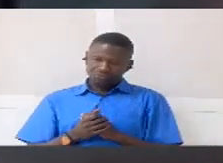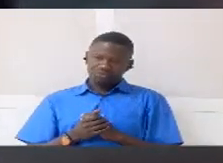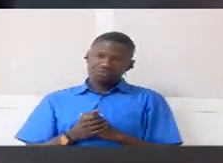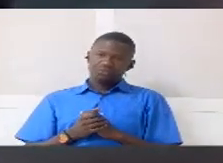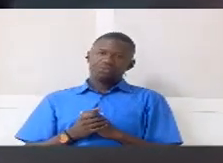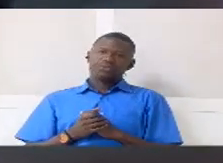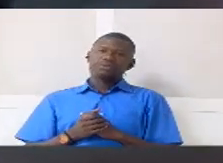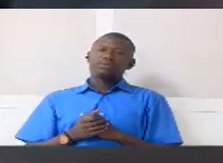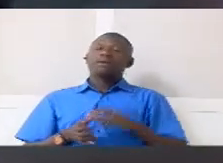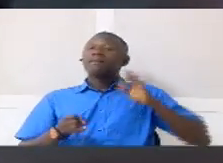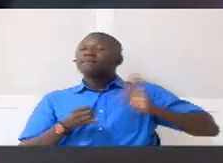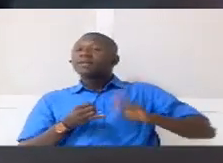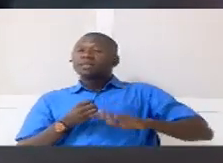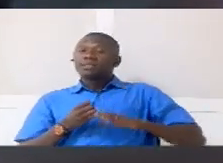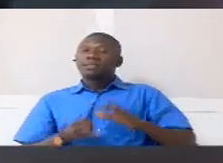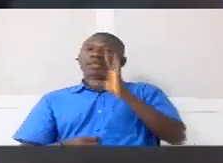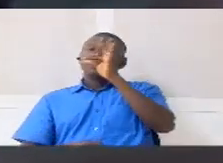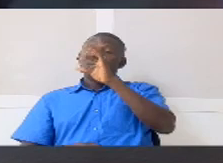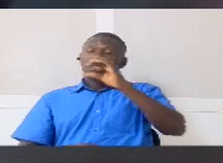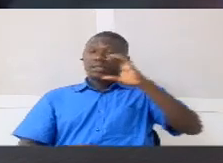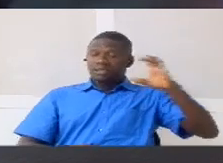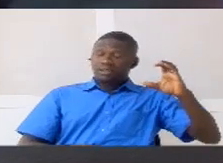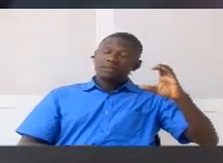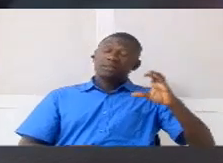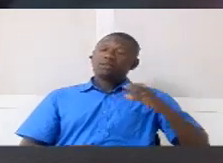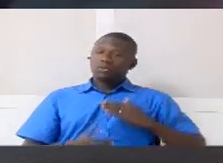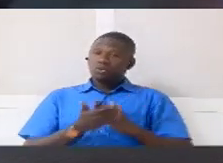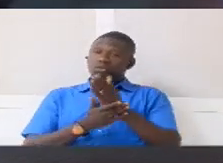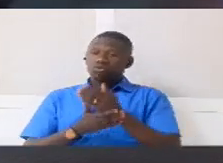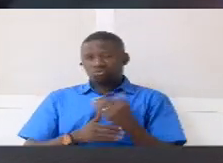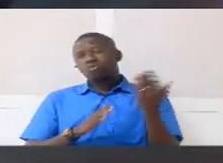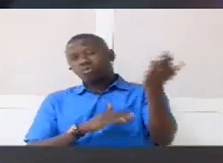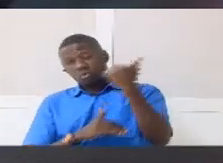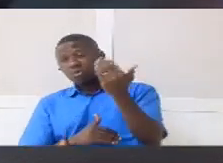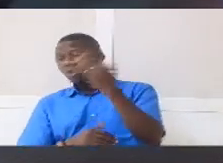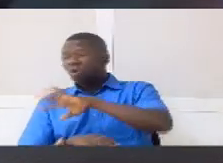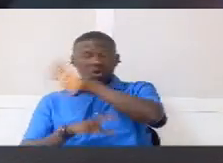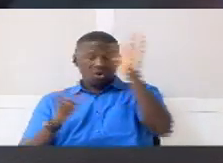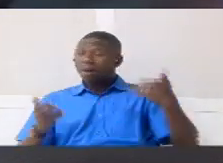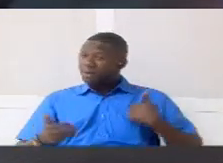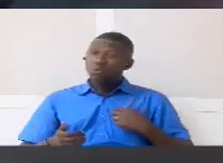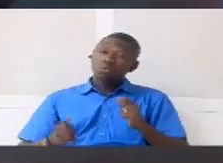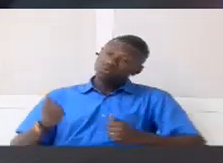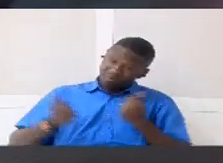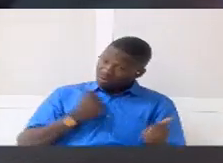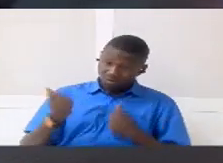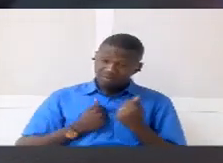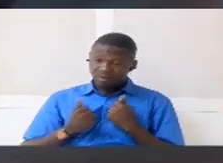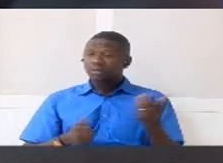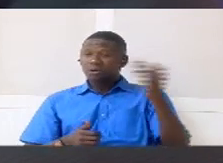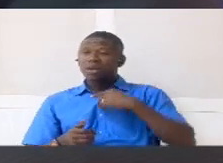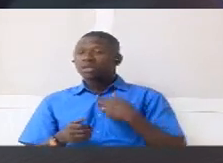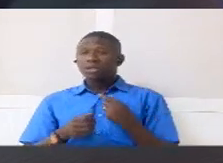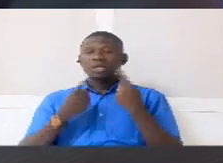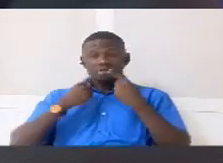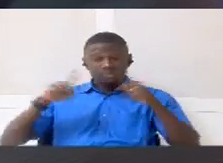Finally, the TRRC continues to call upon all victims and all witnesses with important information